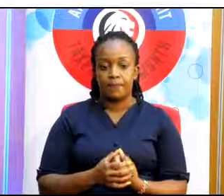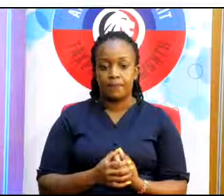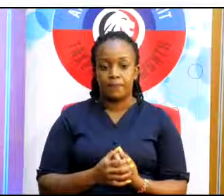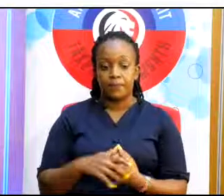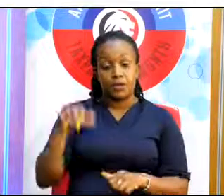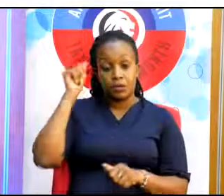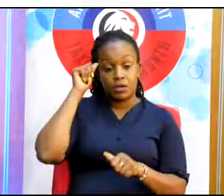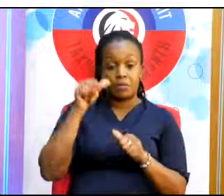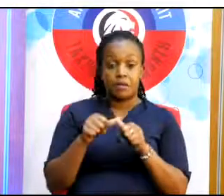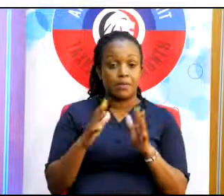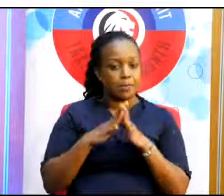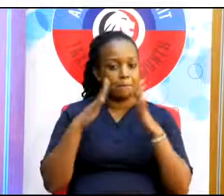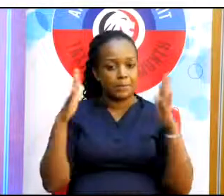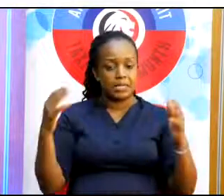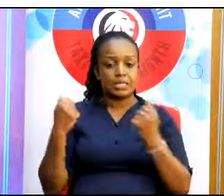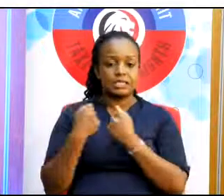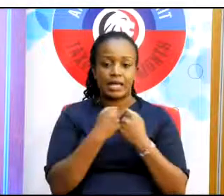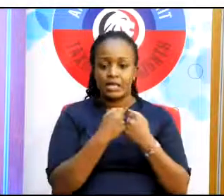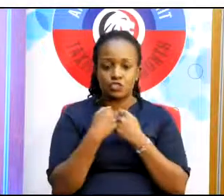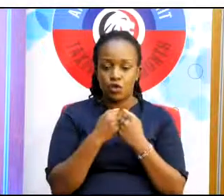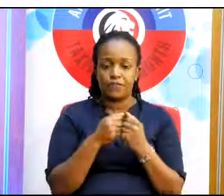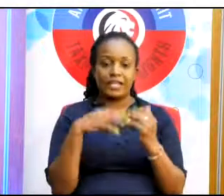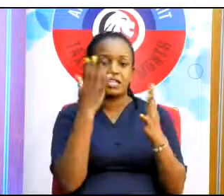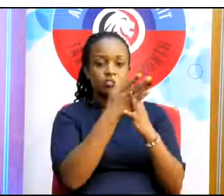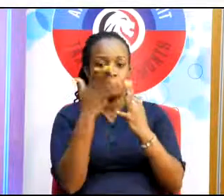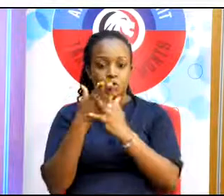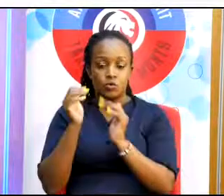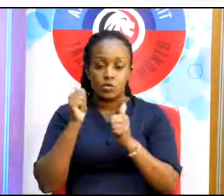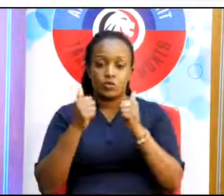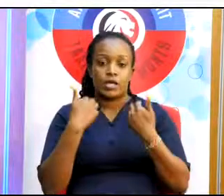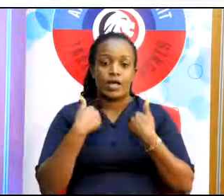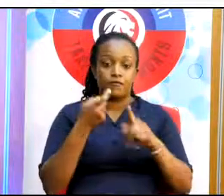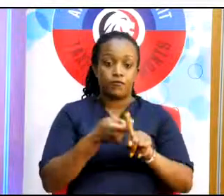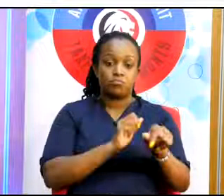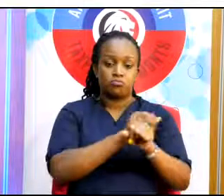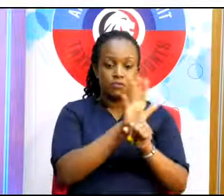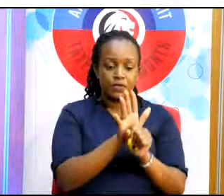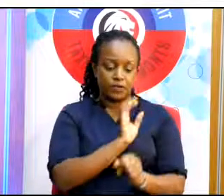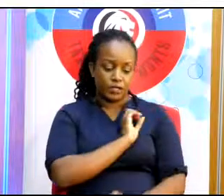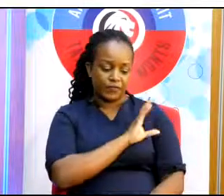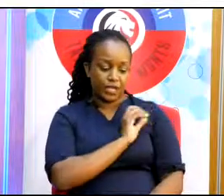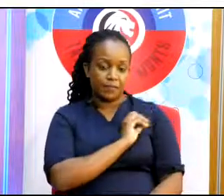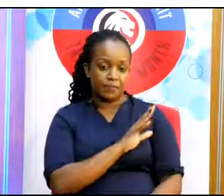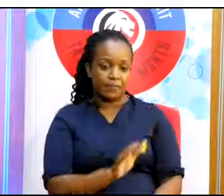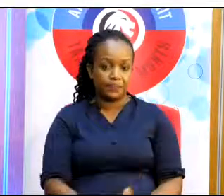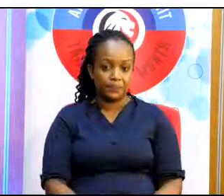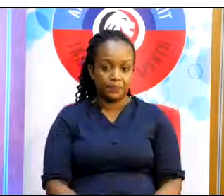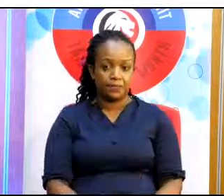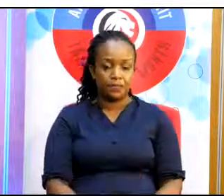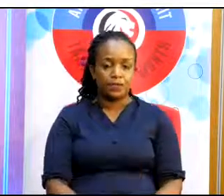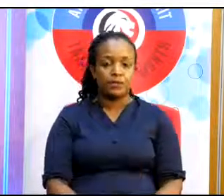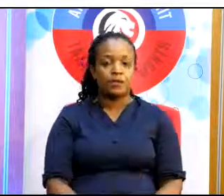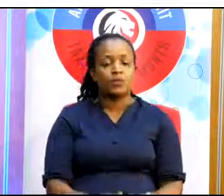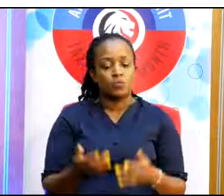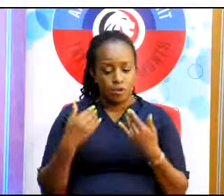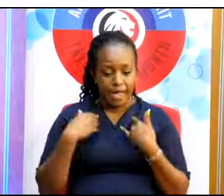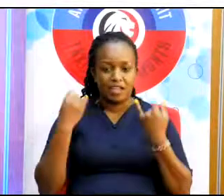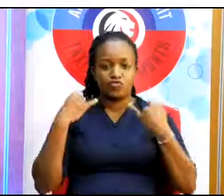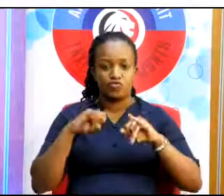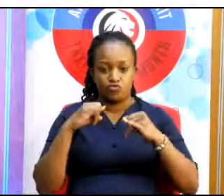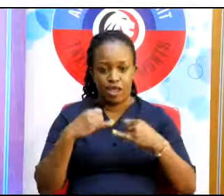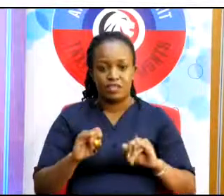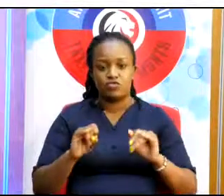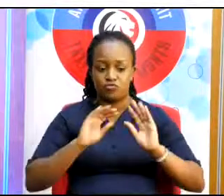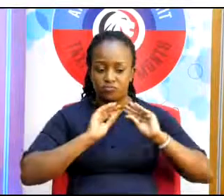one of the biggest challenge of disruptions we had from this disease was fear. And we had to try very much and stabilize